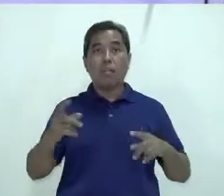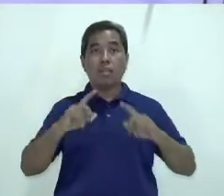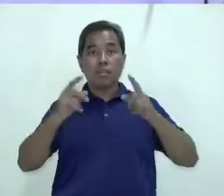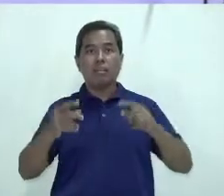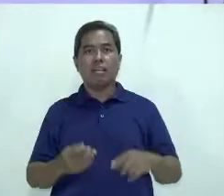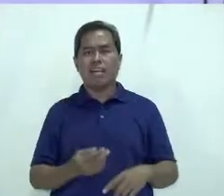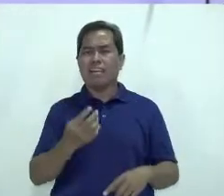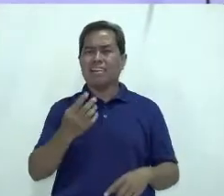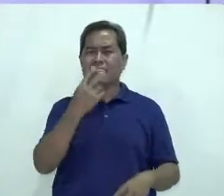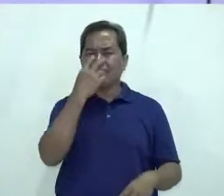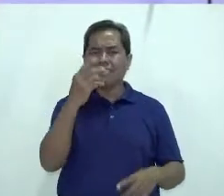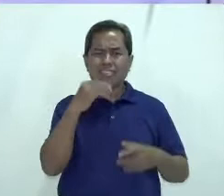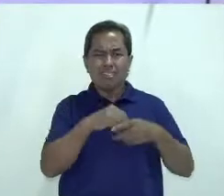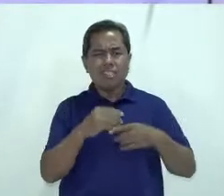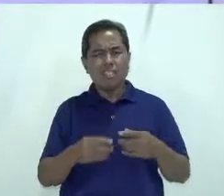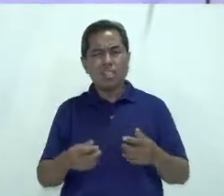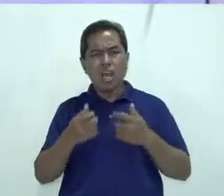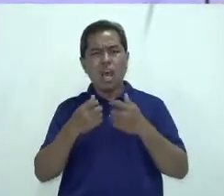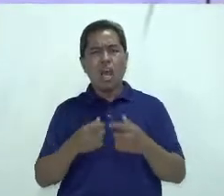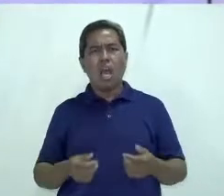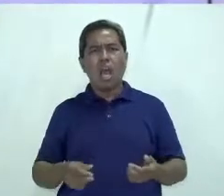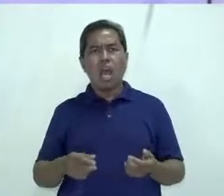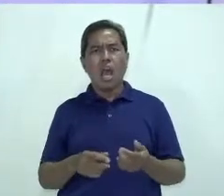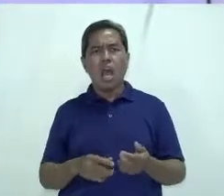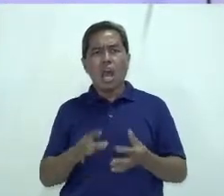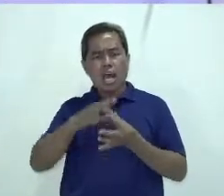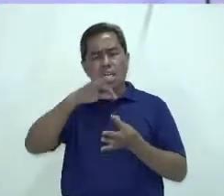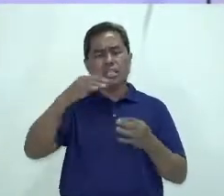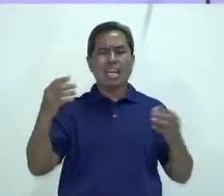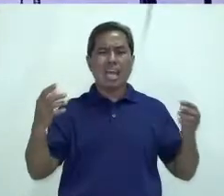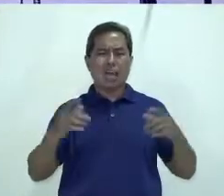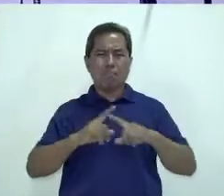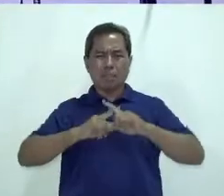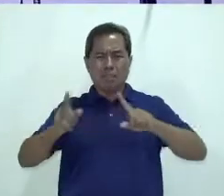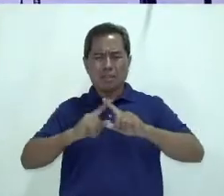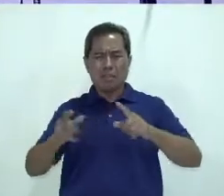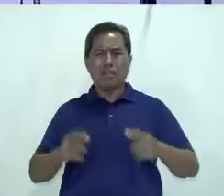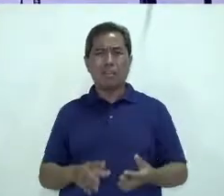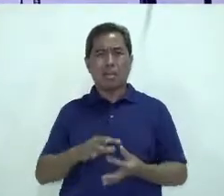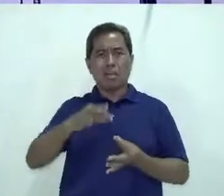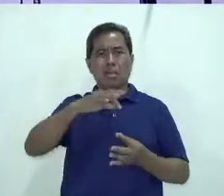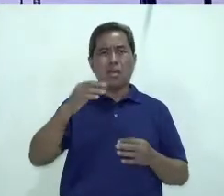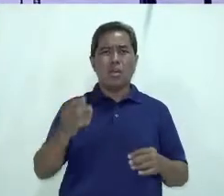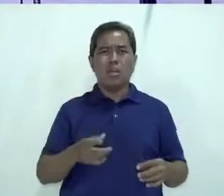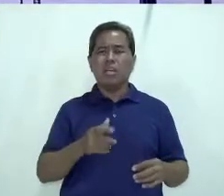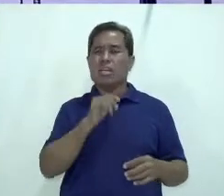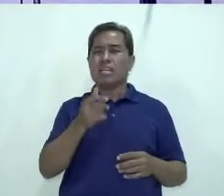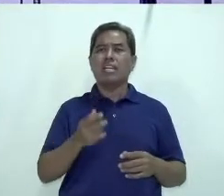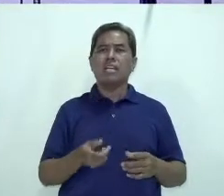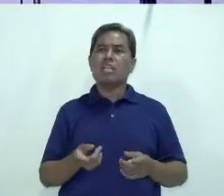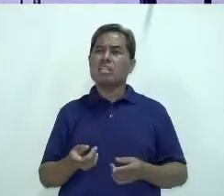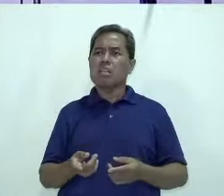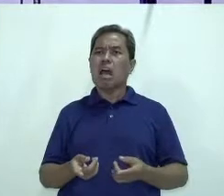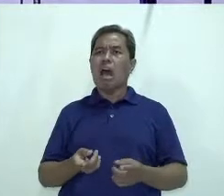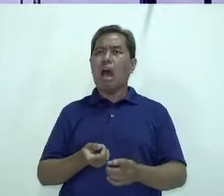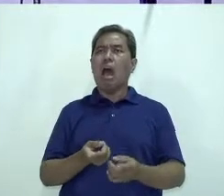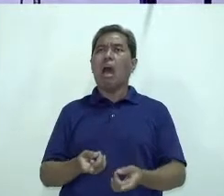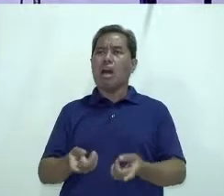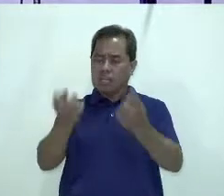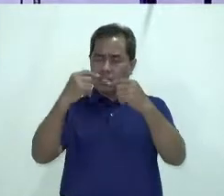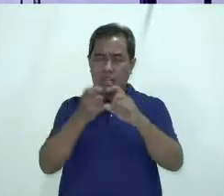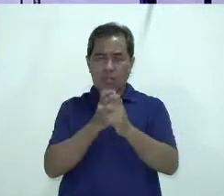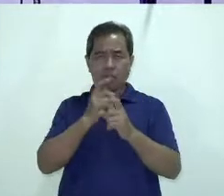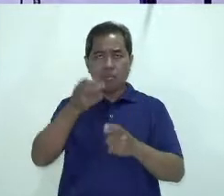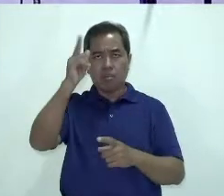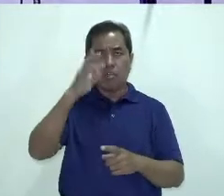this woman had a different kind of spirit. It wasn't a spirit that came from God. It was actually a demonic spirit. So